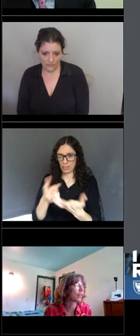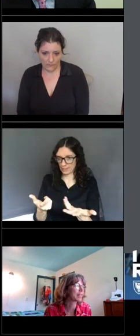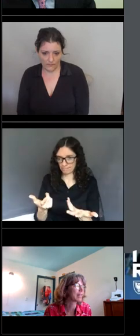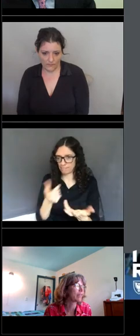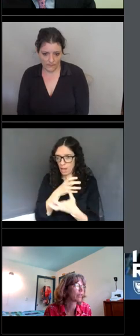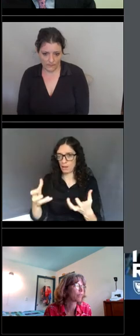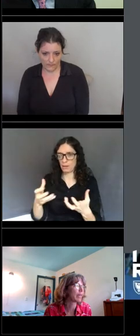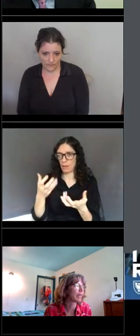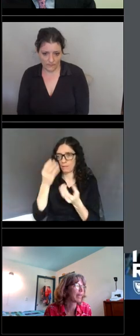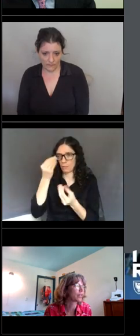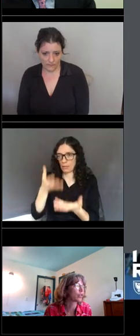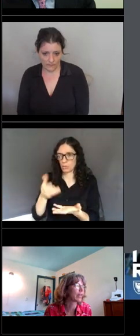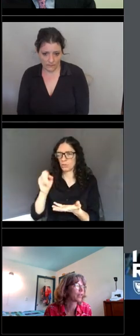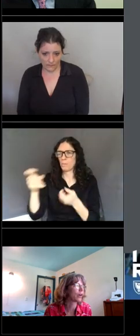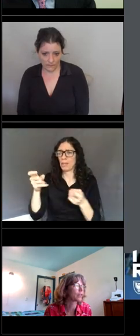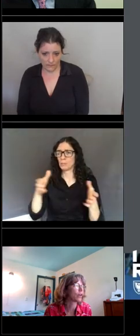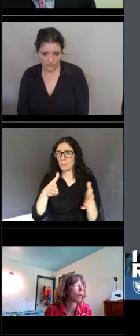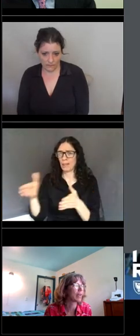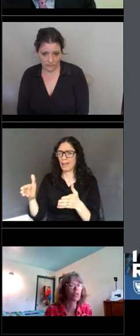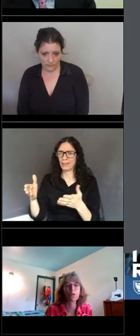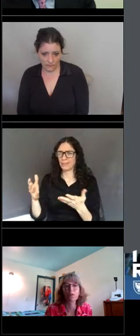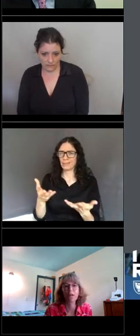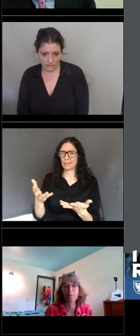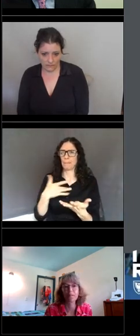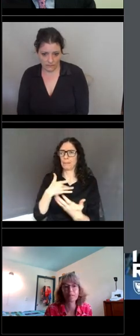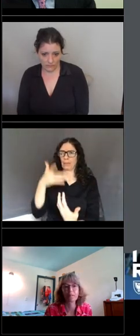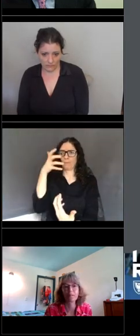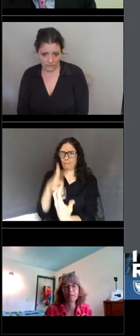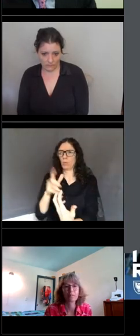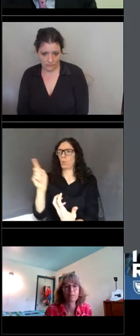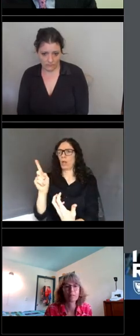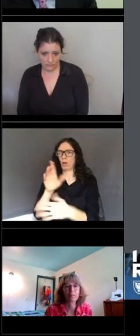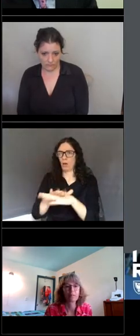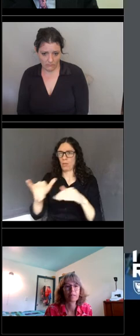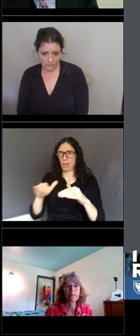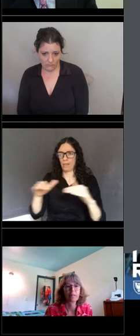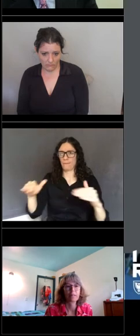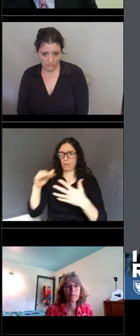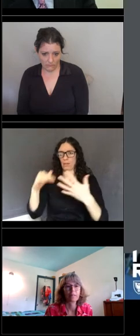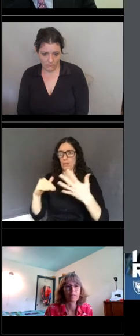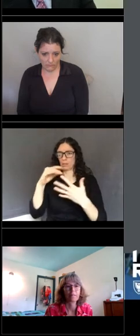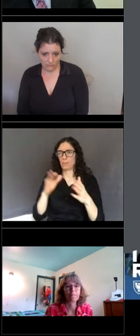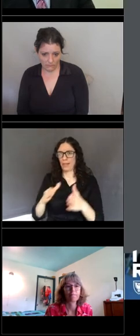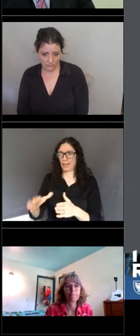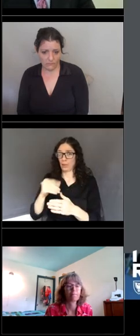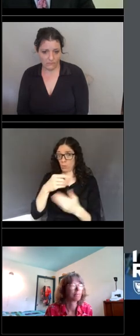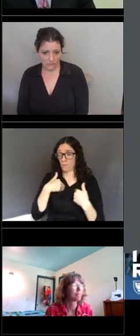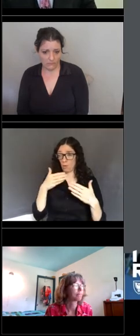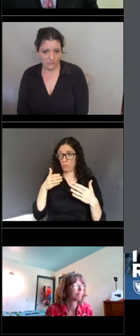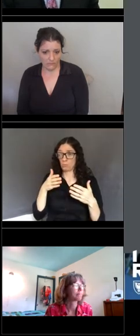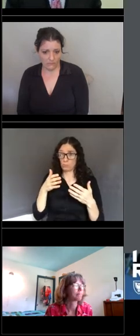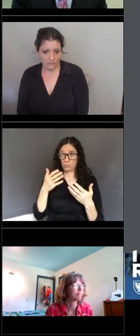plans land on this level of planning? And do you have any thoughts on ways to overcome this? So